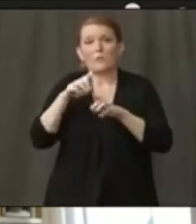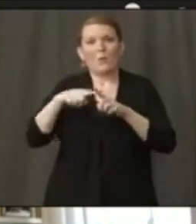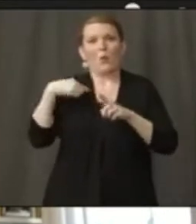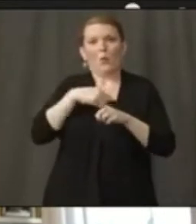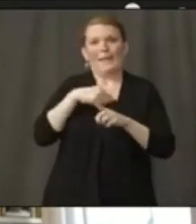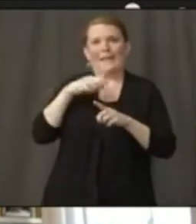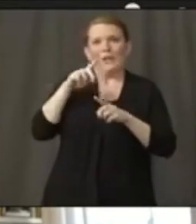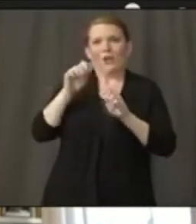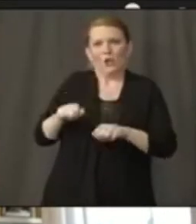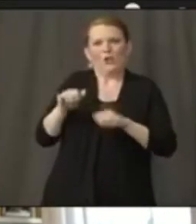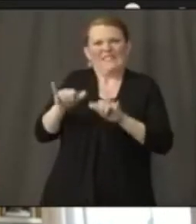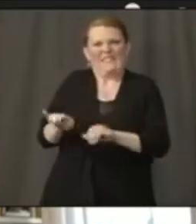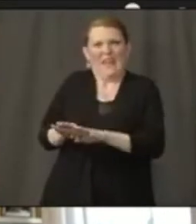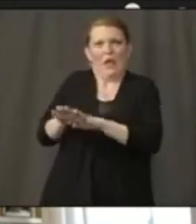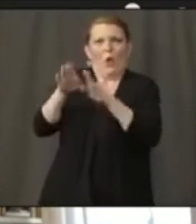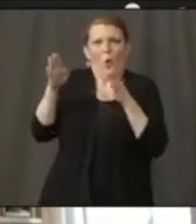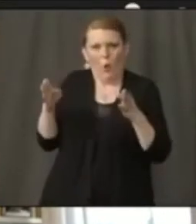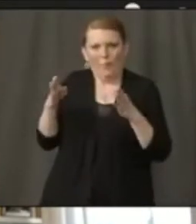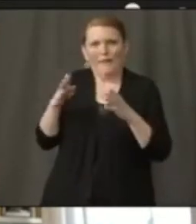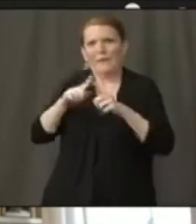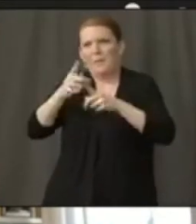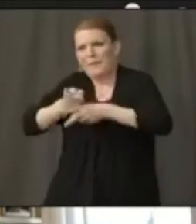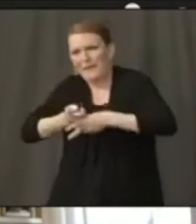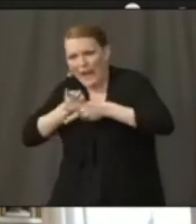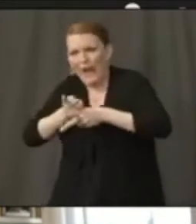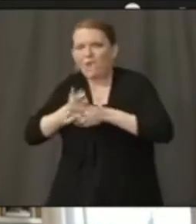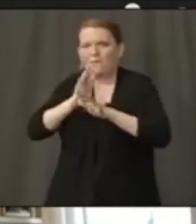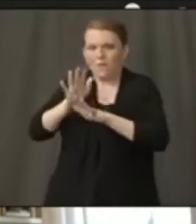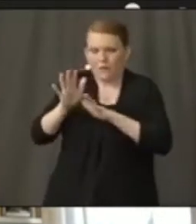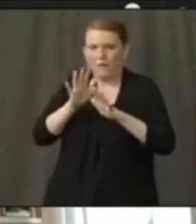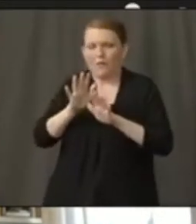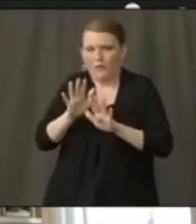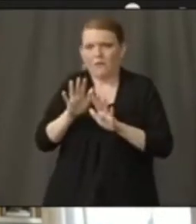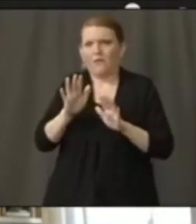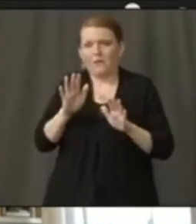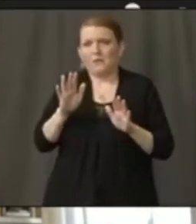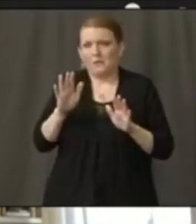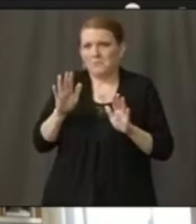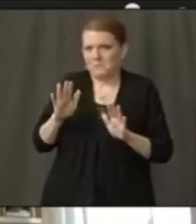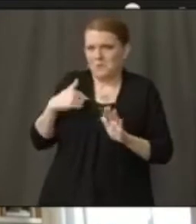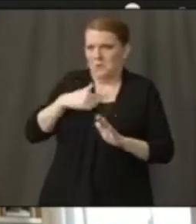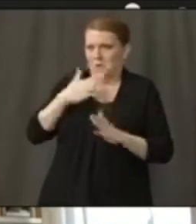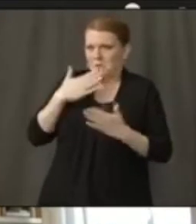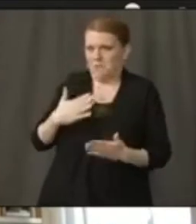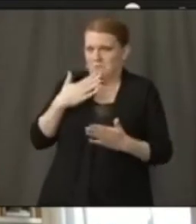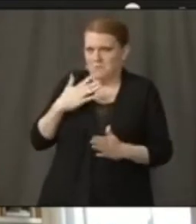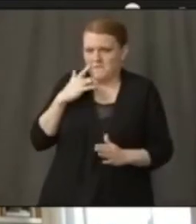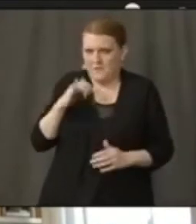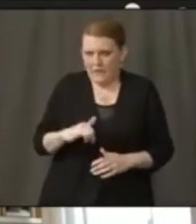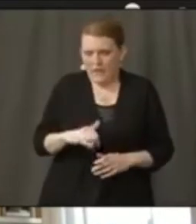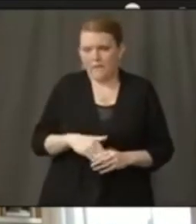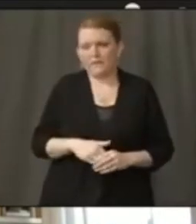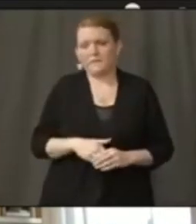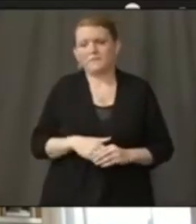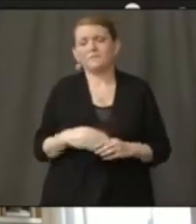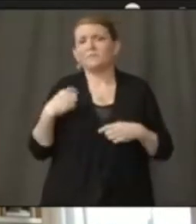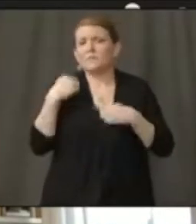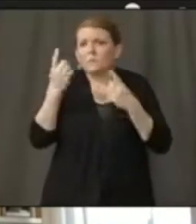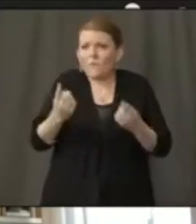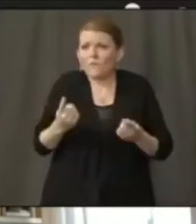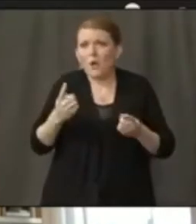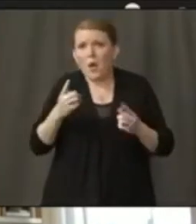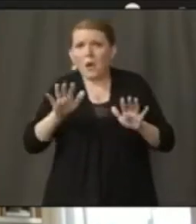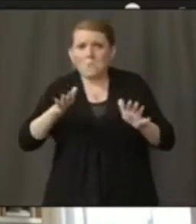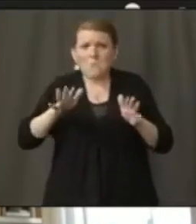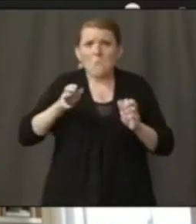best practices. So for the most part, things have gone well. Our local health department has been a great partner, and our company